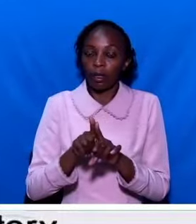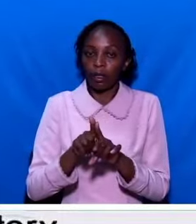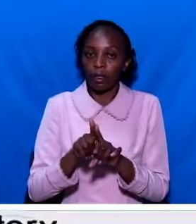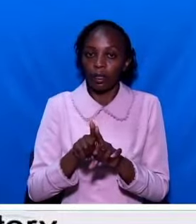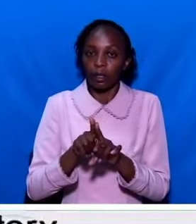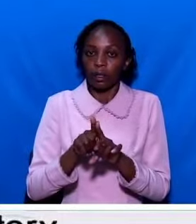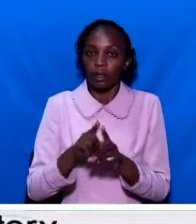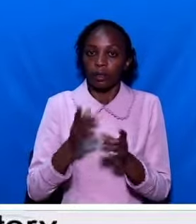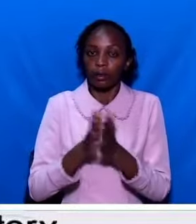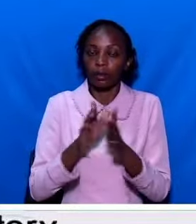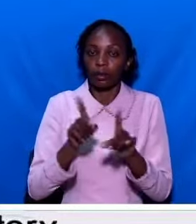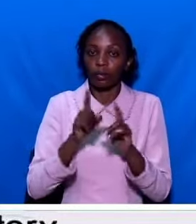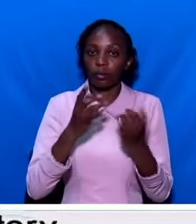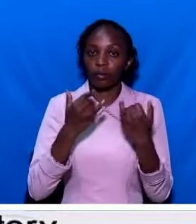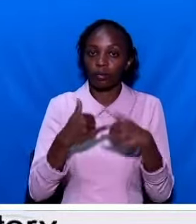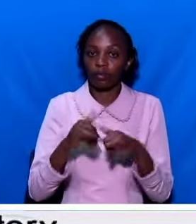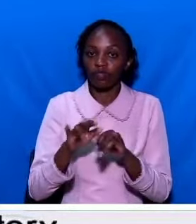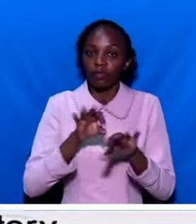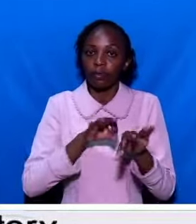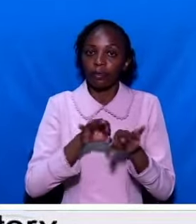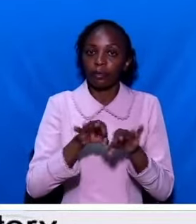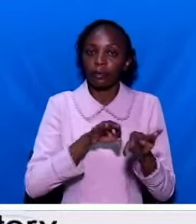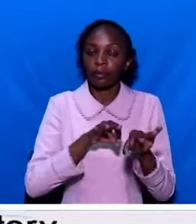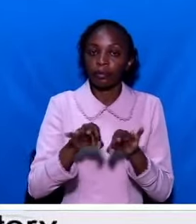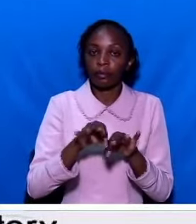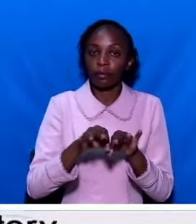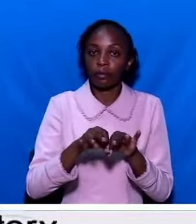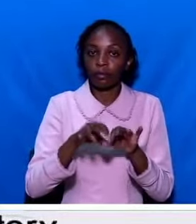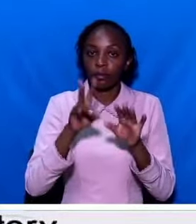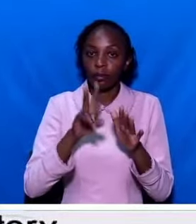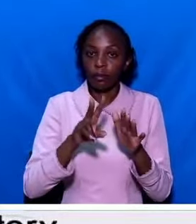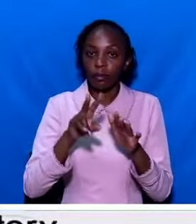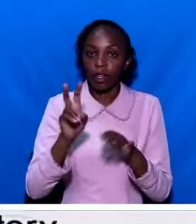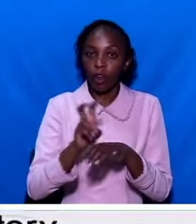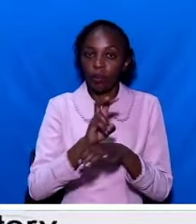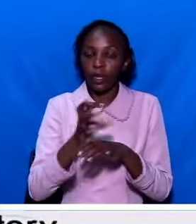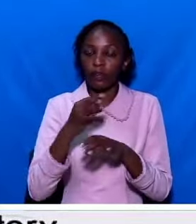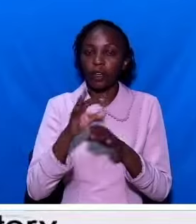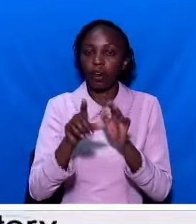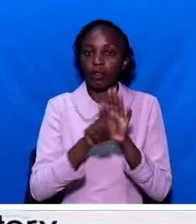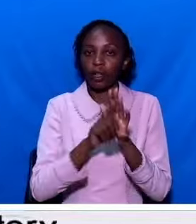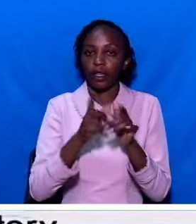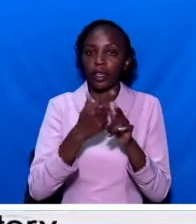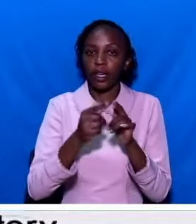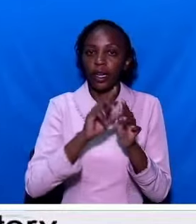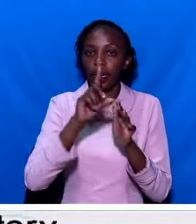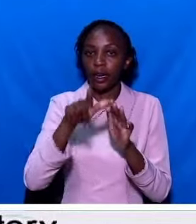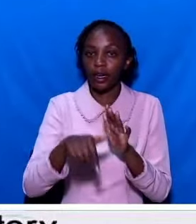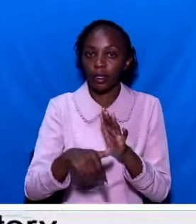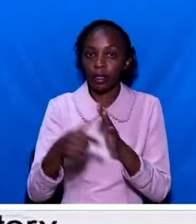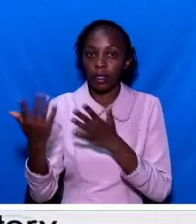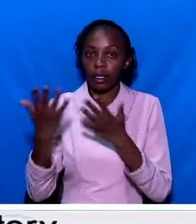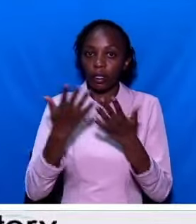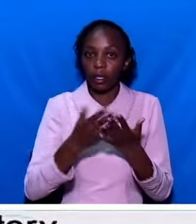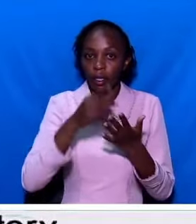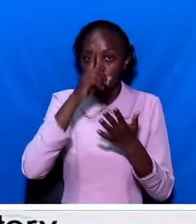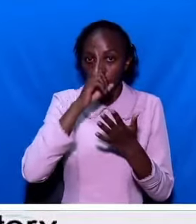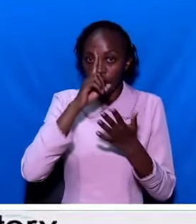trying to actually demystify the observance of the law, later on he actually brings in a very serious thought